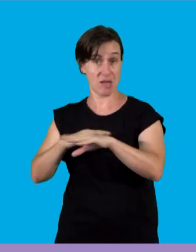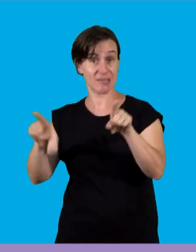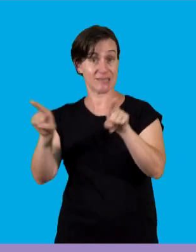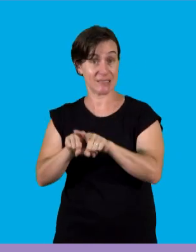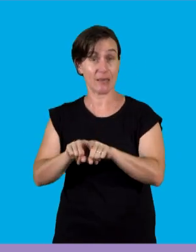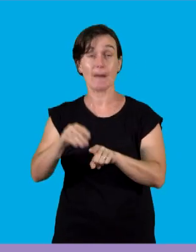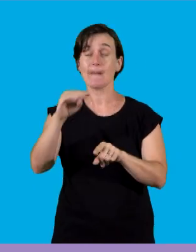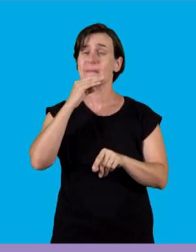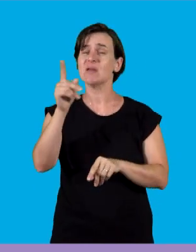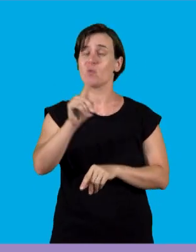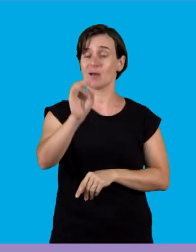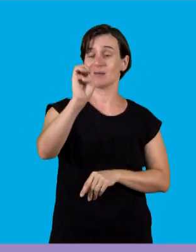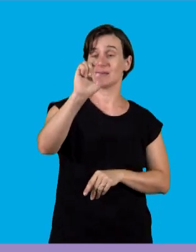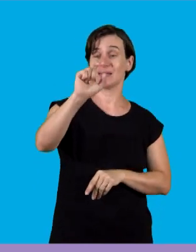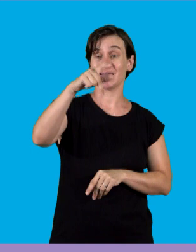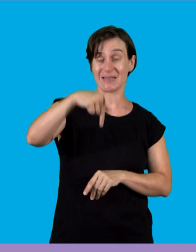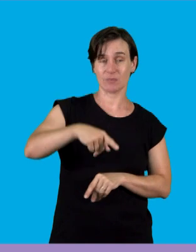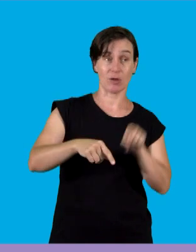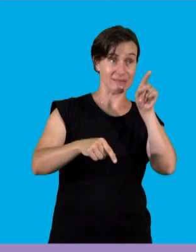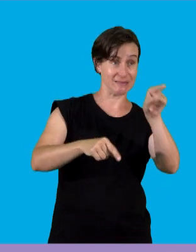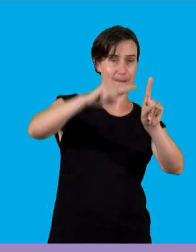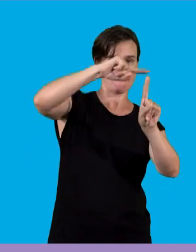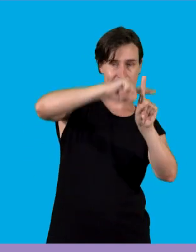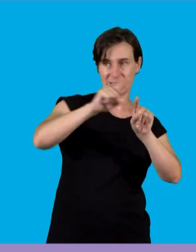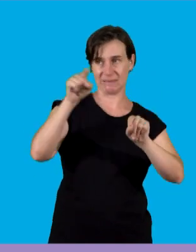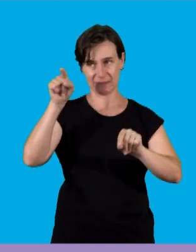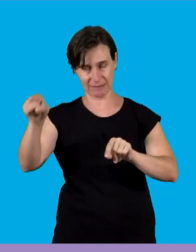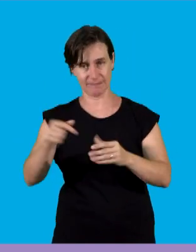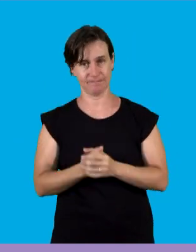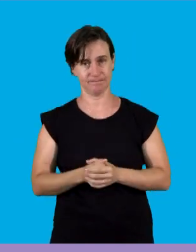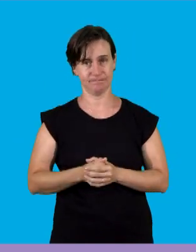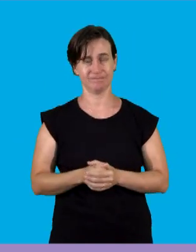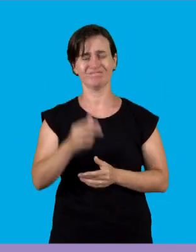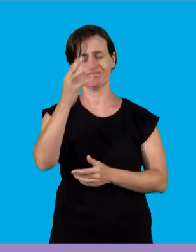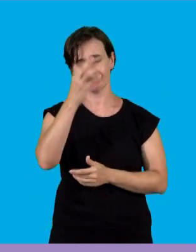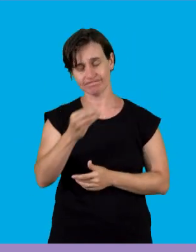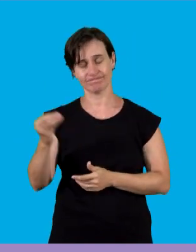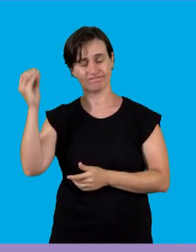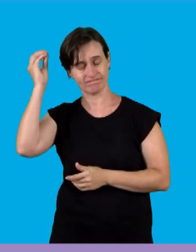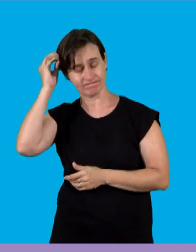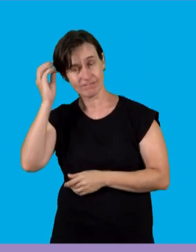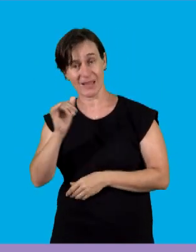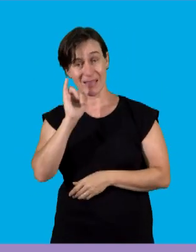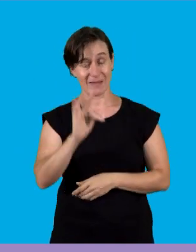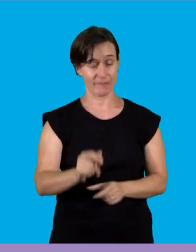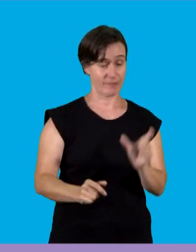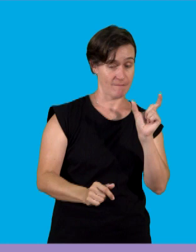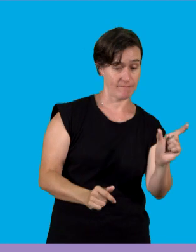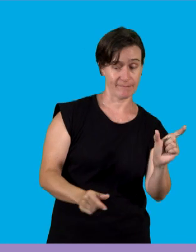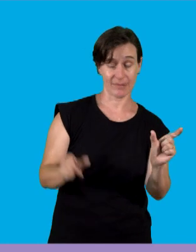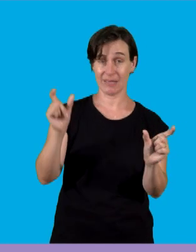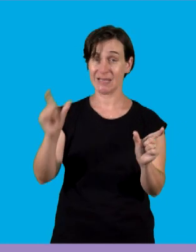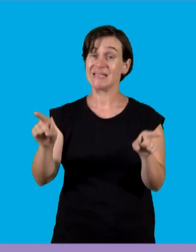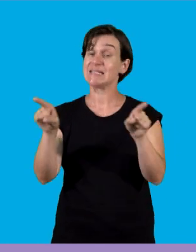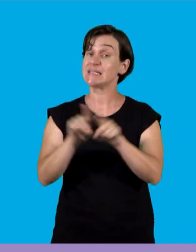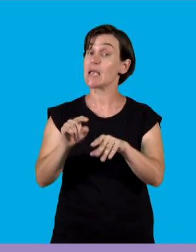to add the exponents. Remember, if we are multiplying powers of the same base,